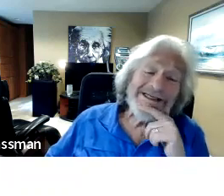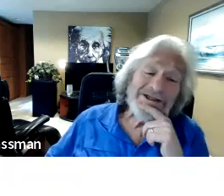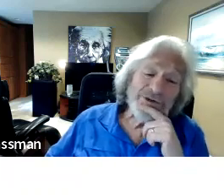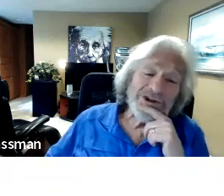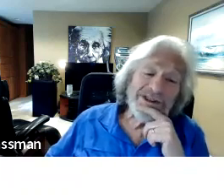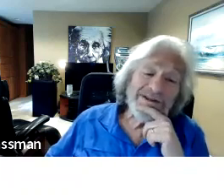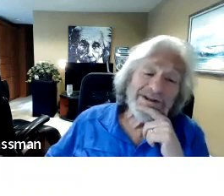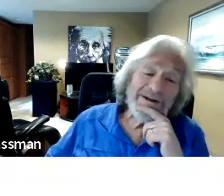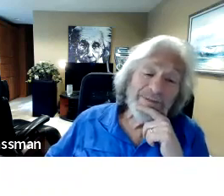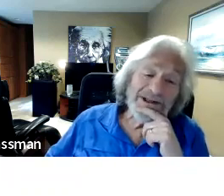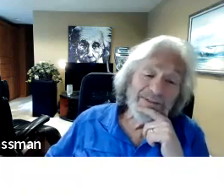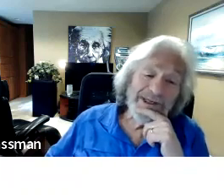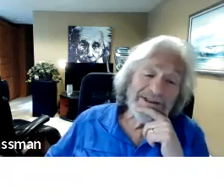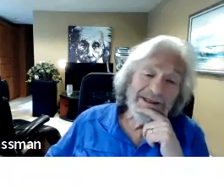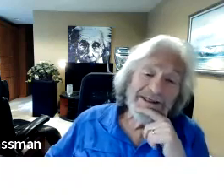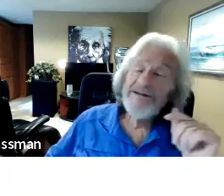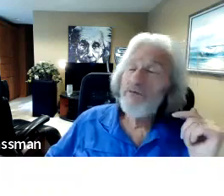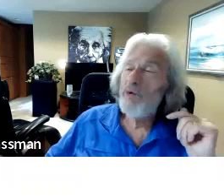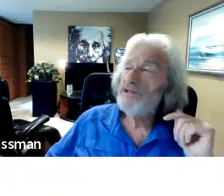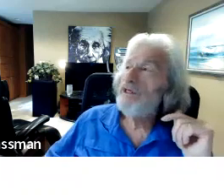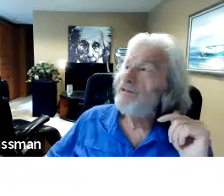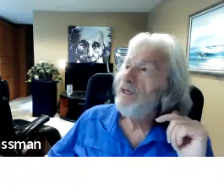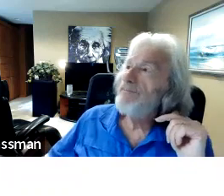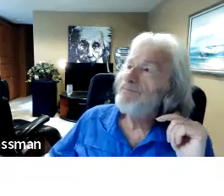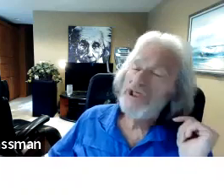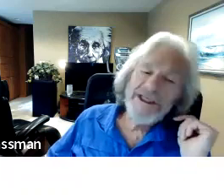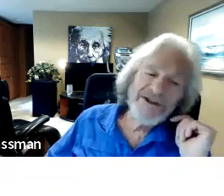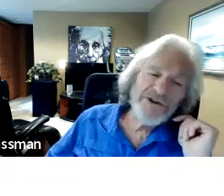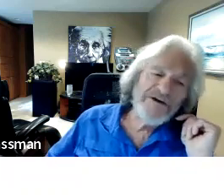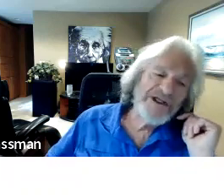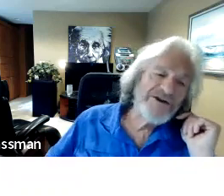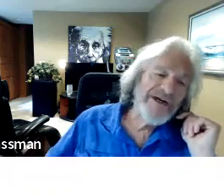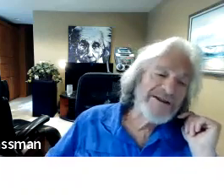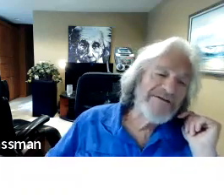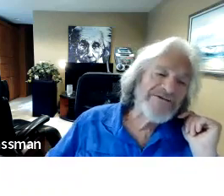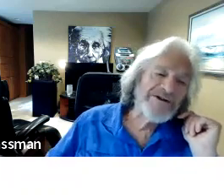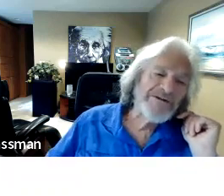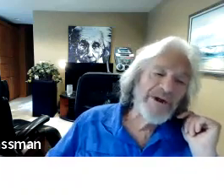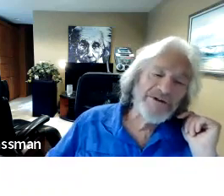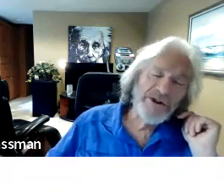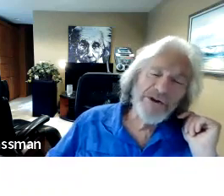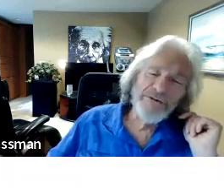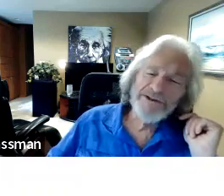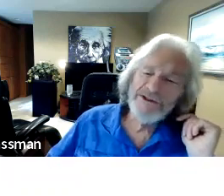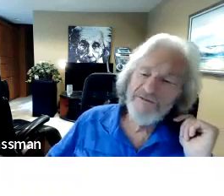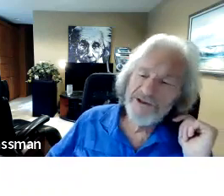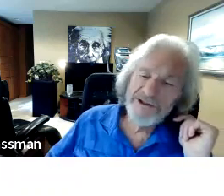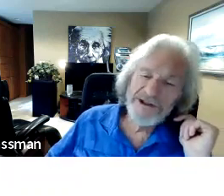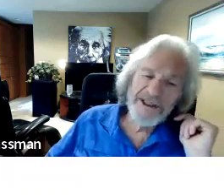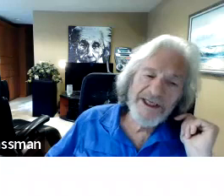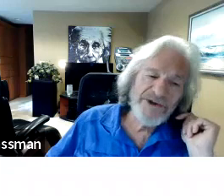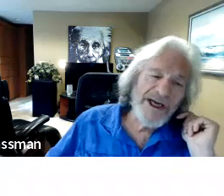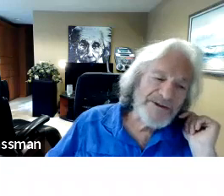is an interesting prospect. I worked on psychiatric advanced directives when I was going around to